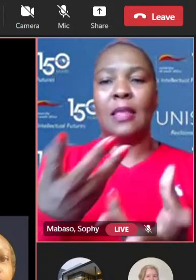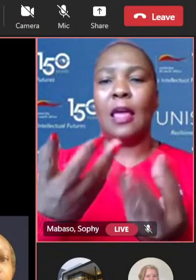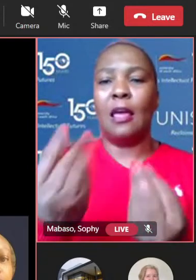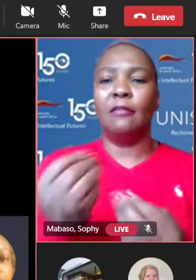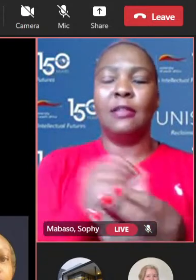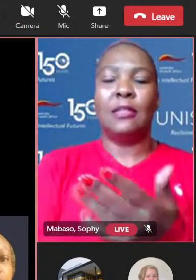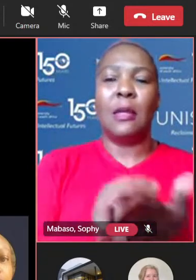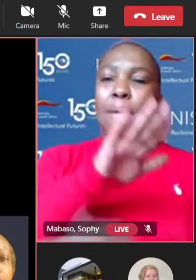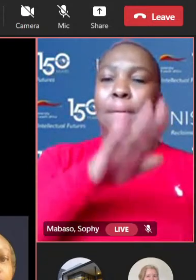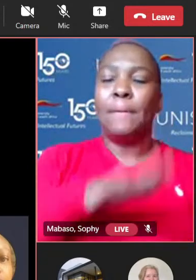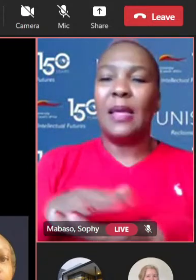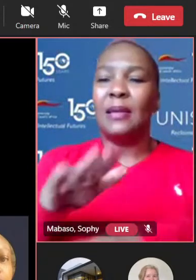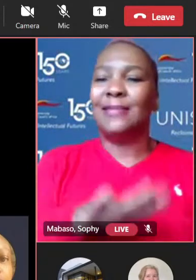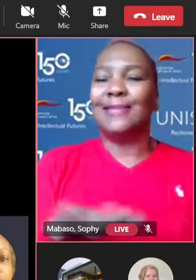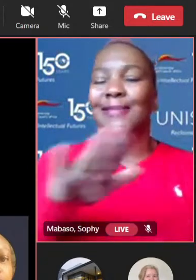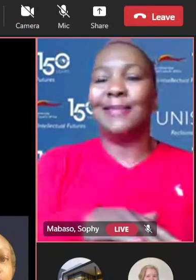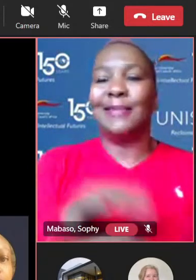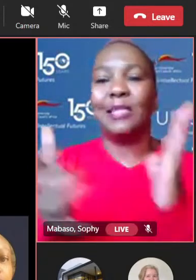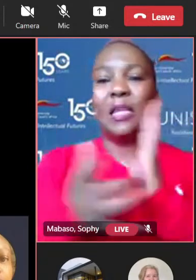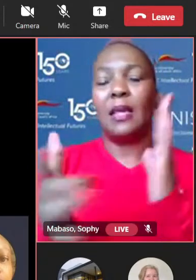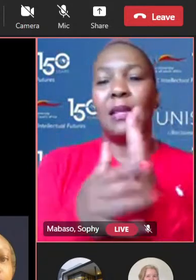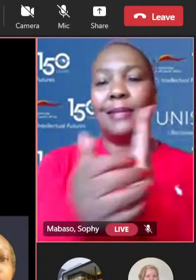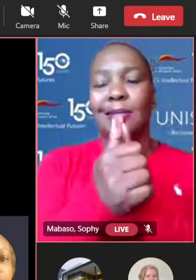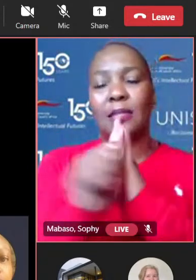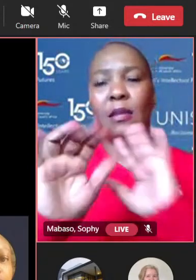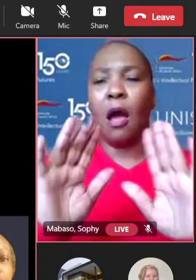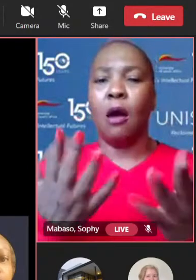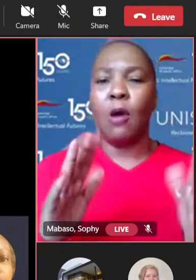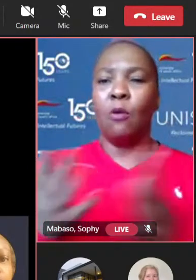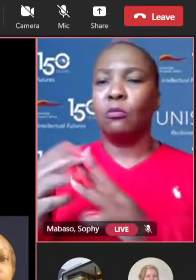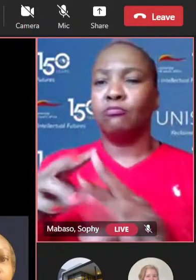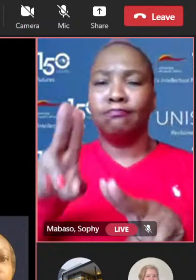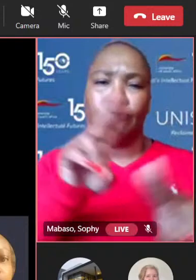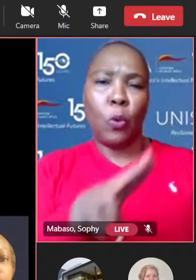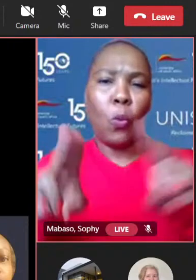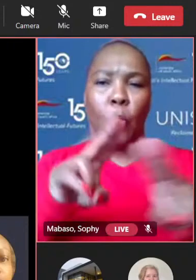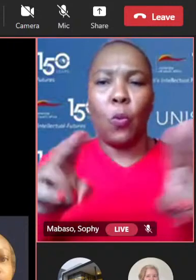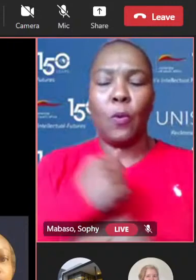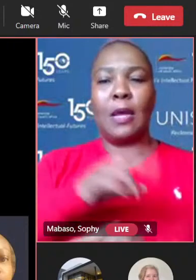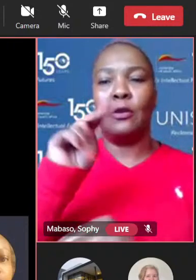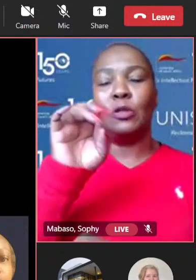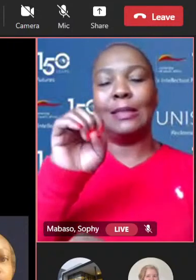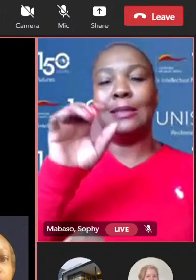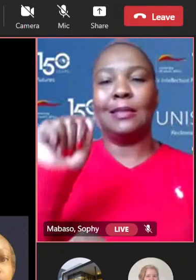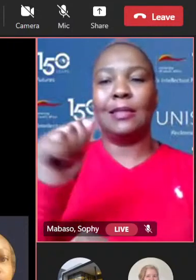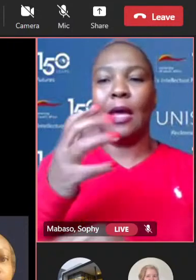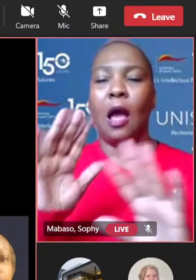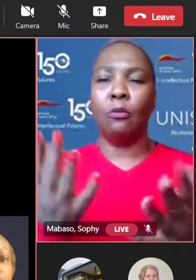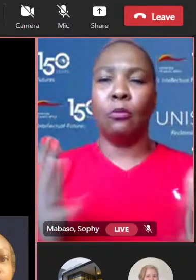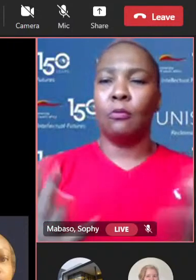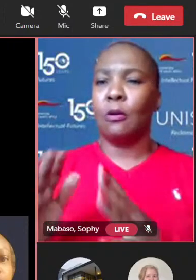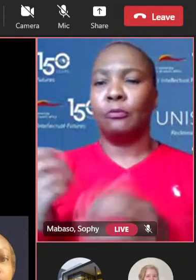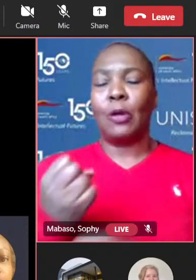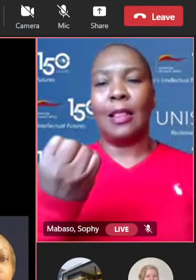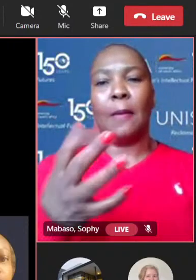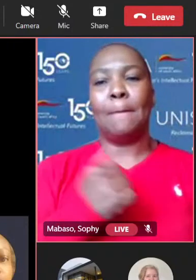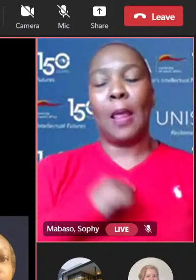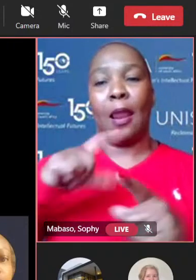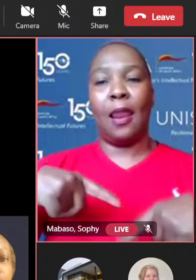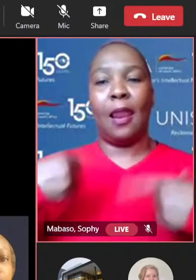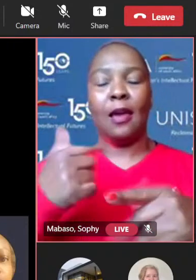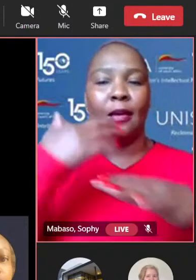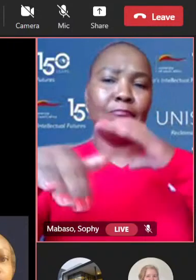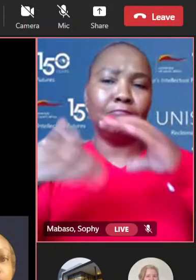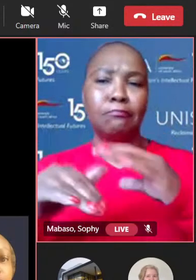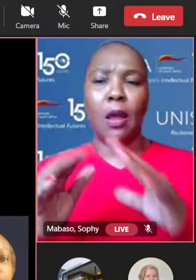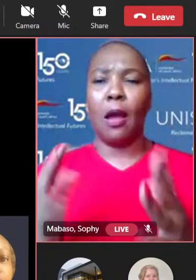technical skills. Otherwise, how would you navigate My Unisa? How would you claim My Life account? How would